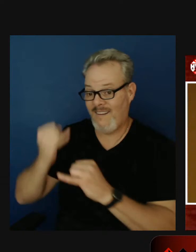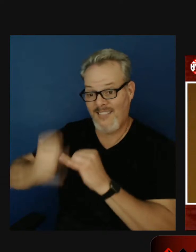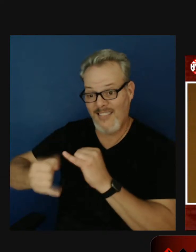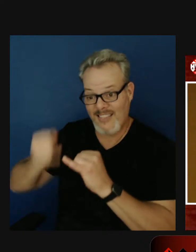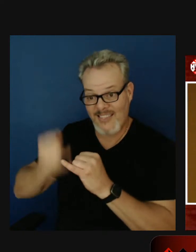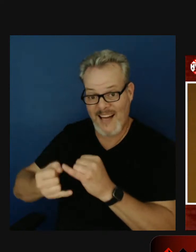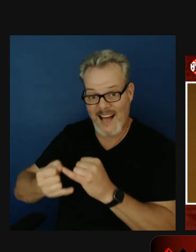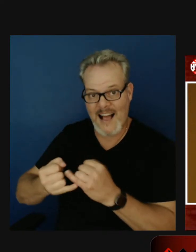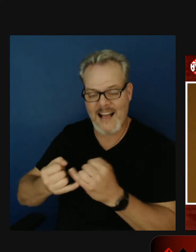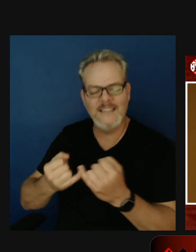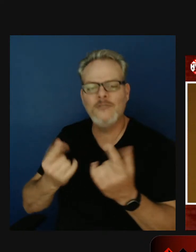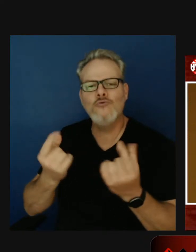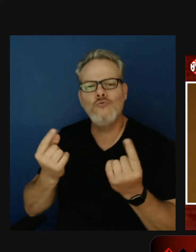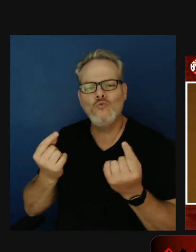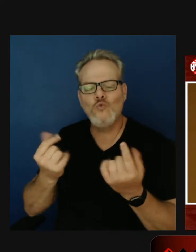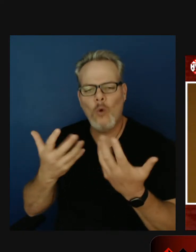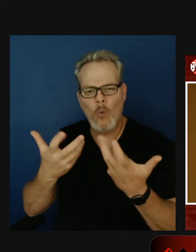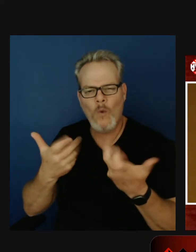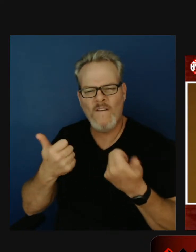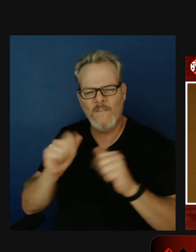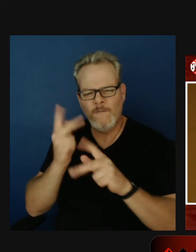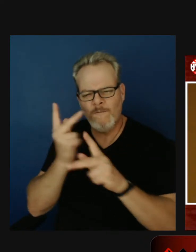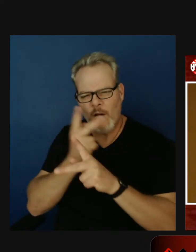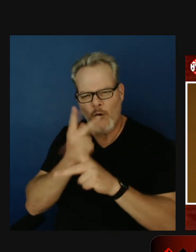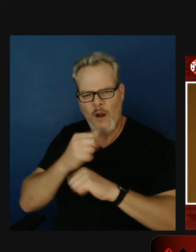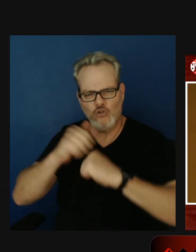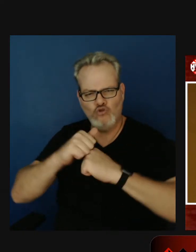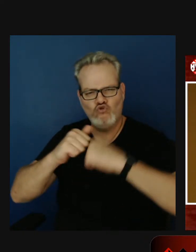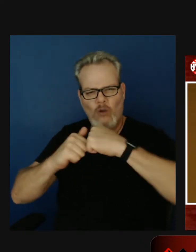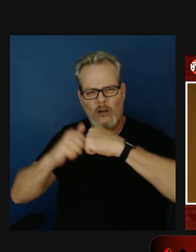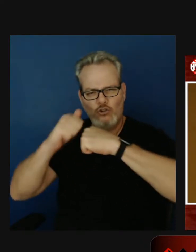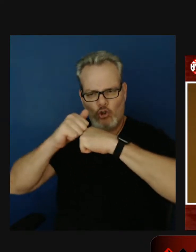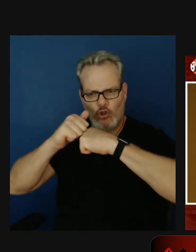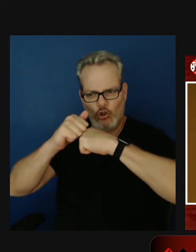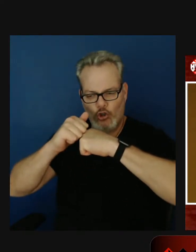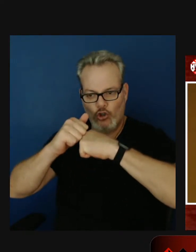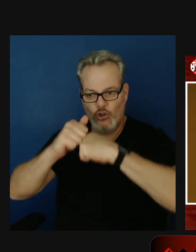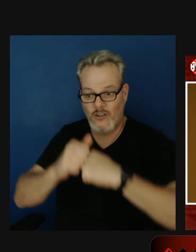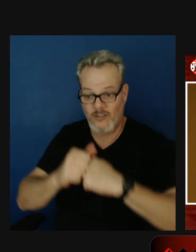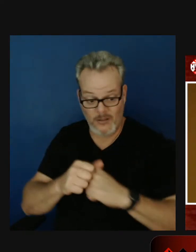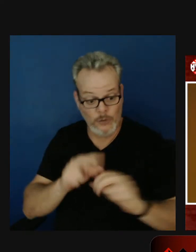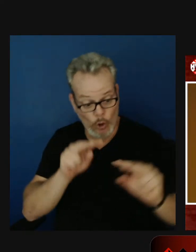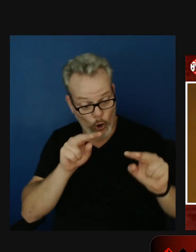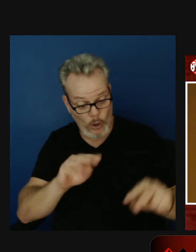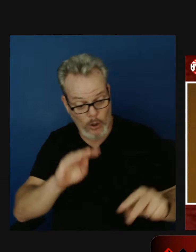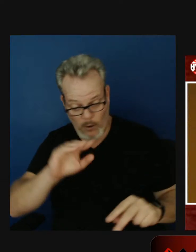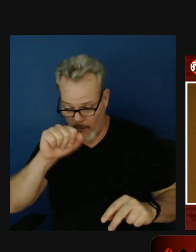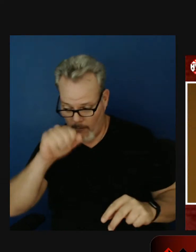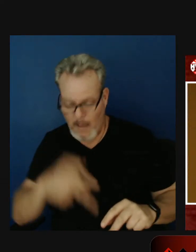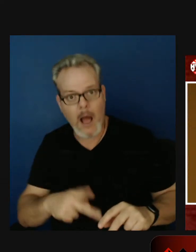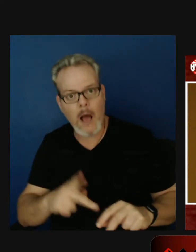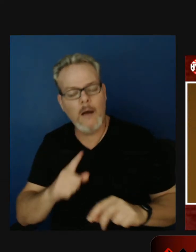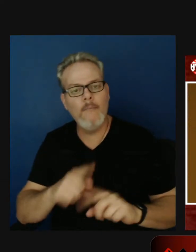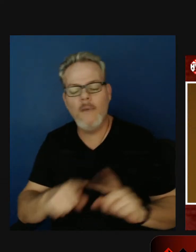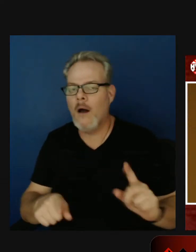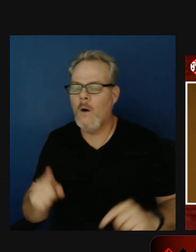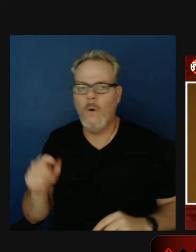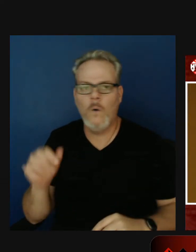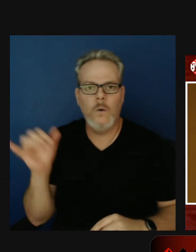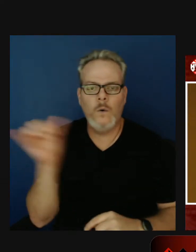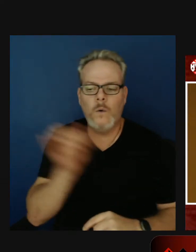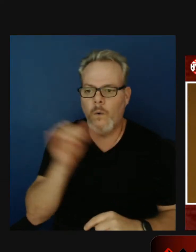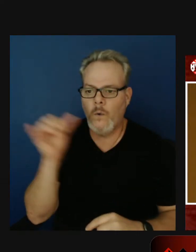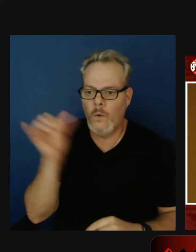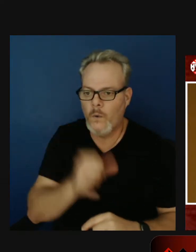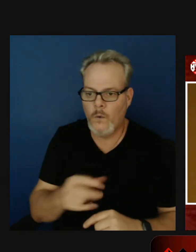know the structure. Well, to get at the structure, you can look at the map, but if you tip that map up on end and say, cut it, like if you were